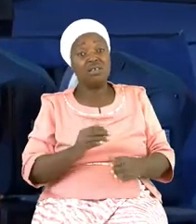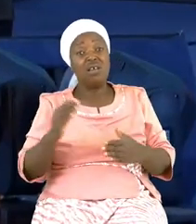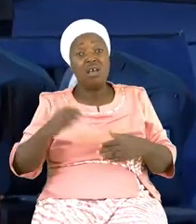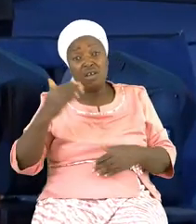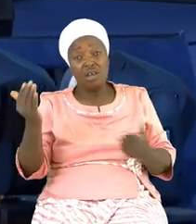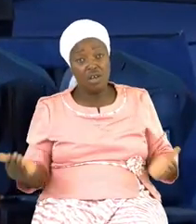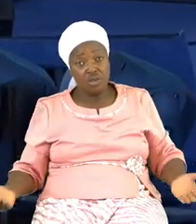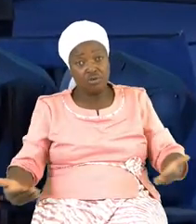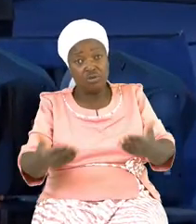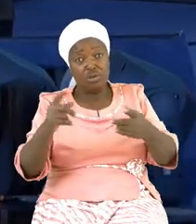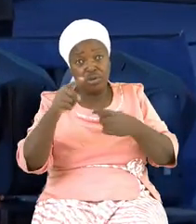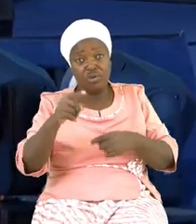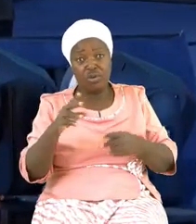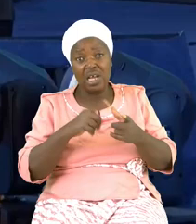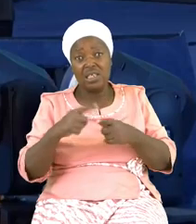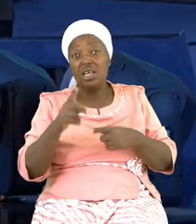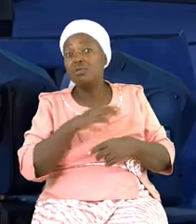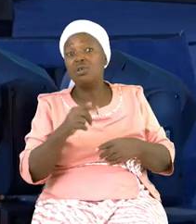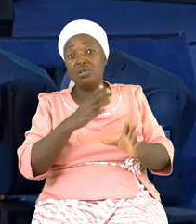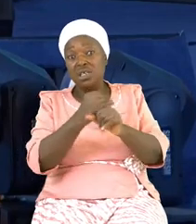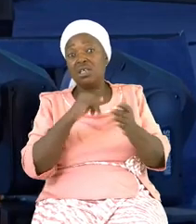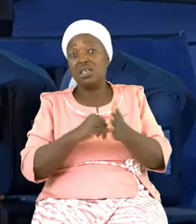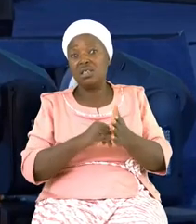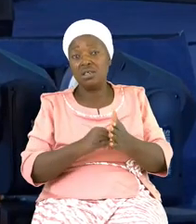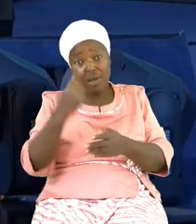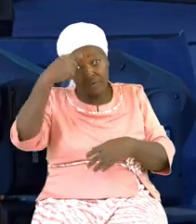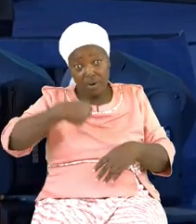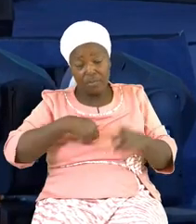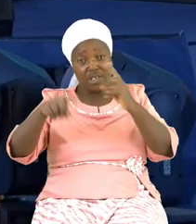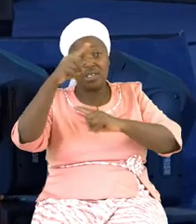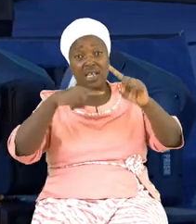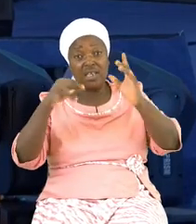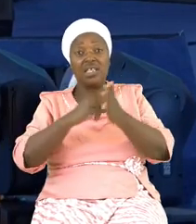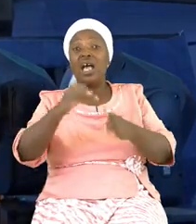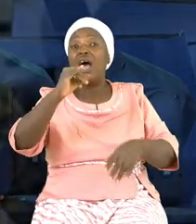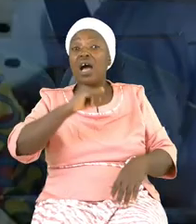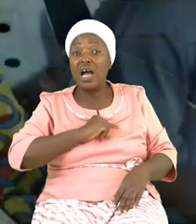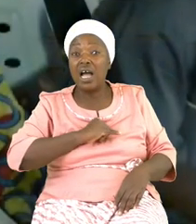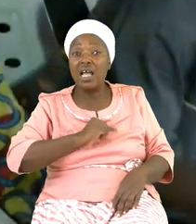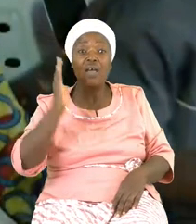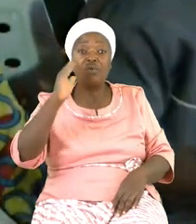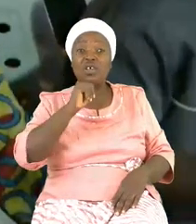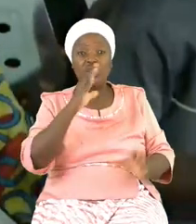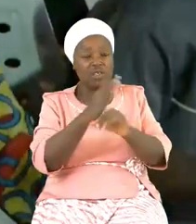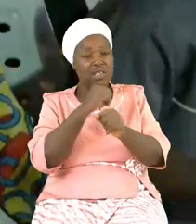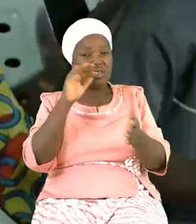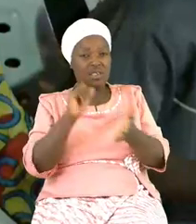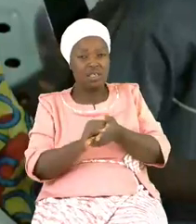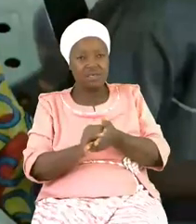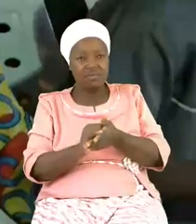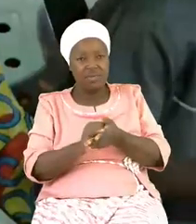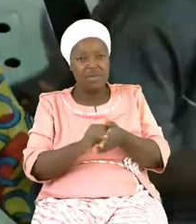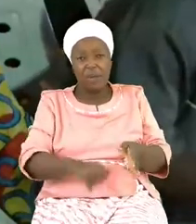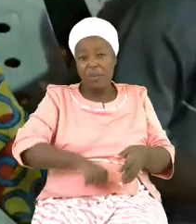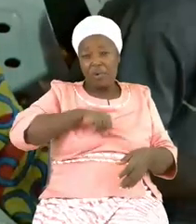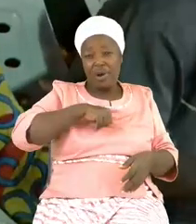from. I will not take that. I will not take that. Haughtiness, bragging, boasting, coming from